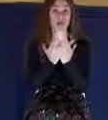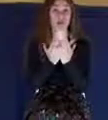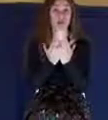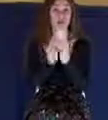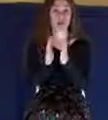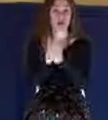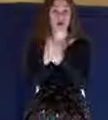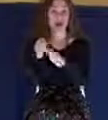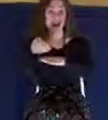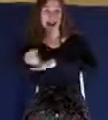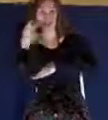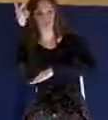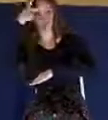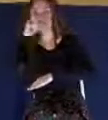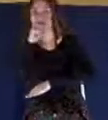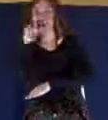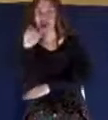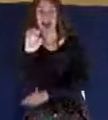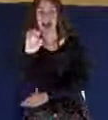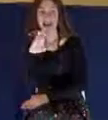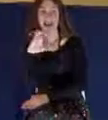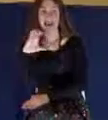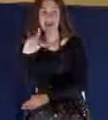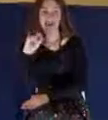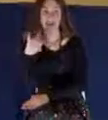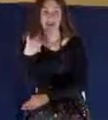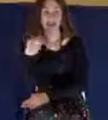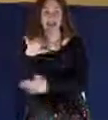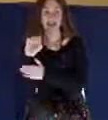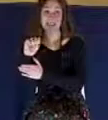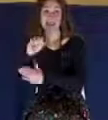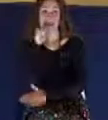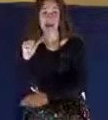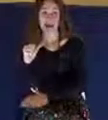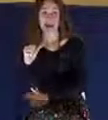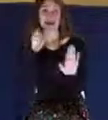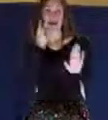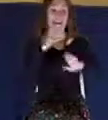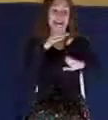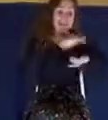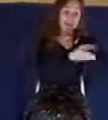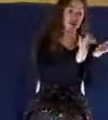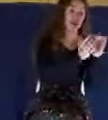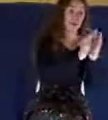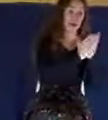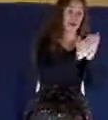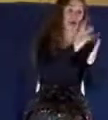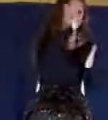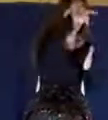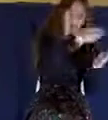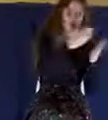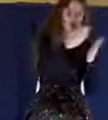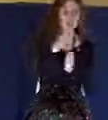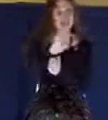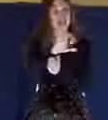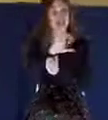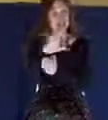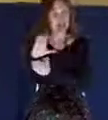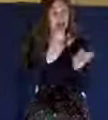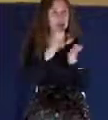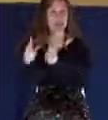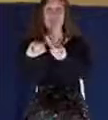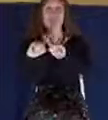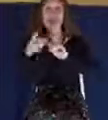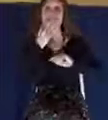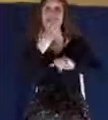Proverbs is not Ecclesiastes. In our English Bible, Ecclesiastes follows Proverbs. But in the Hebrew Bible, you know what book follows